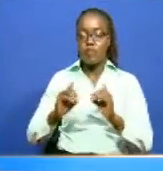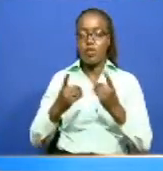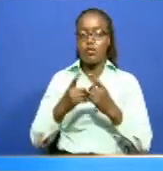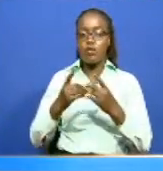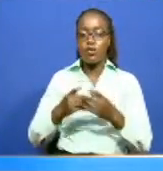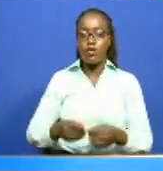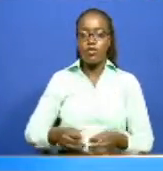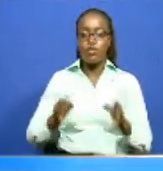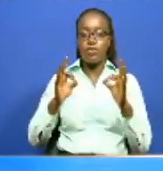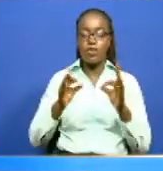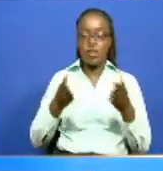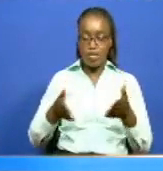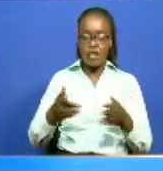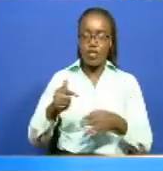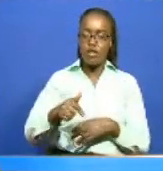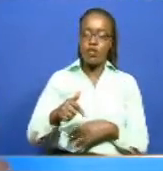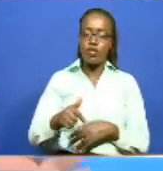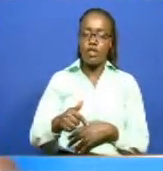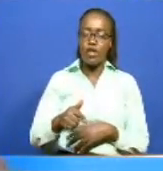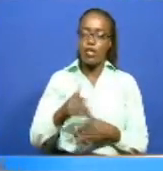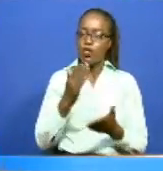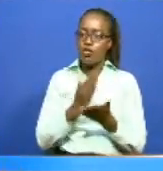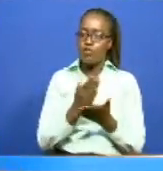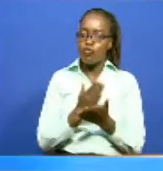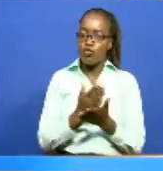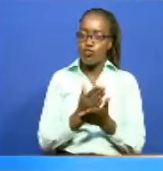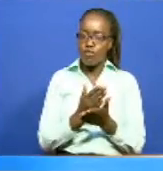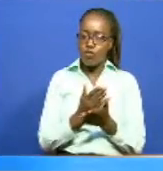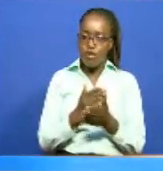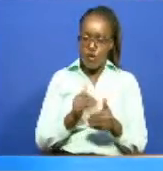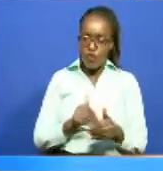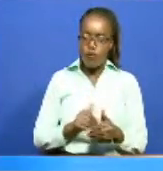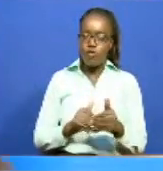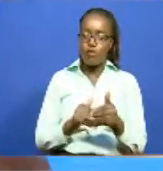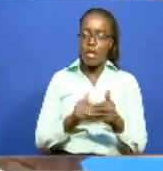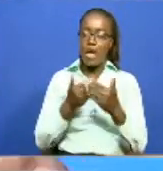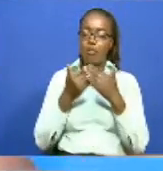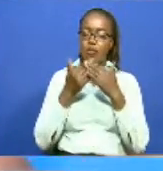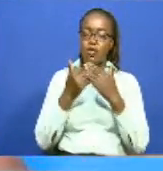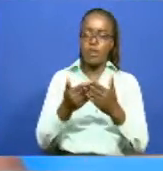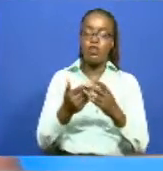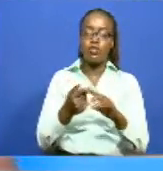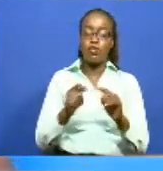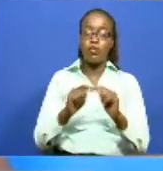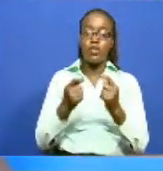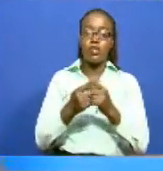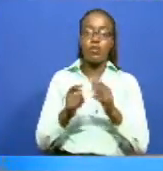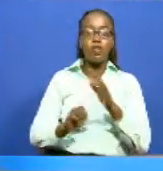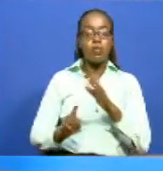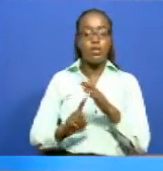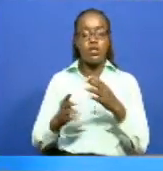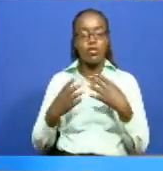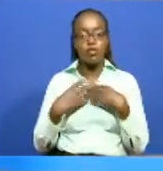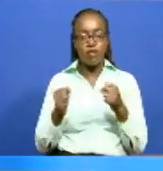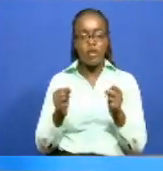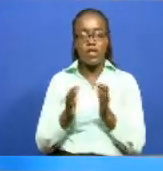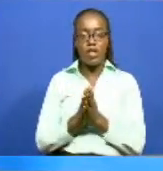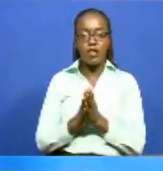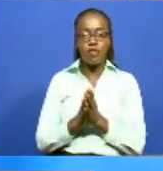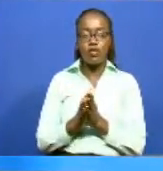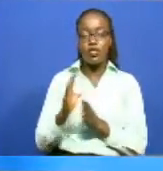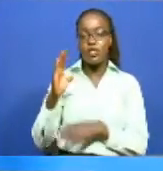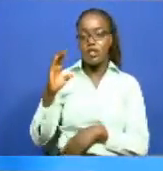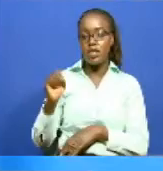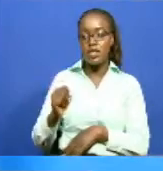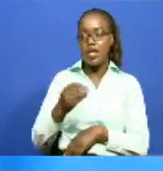here with us today. And we really accord appreciation from the team in the Ministry of Health and from Waziri. Thank you so